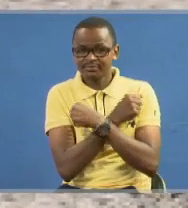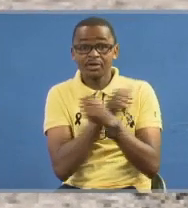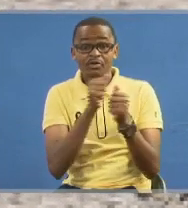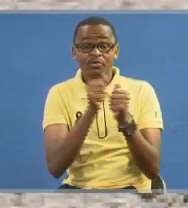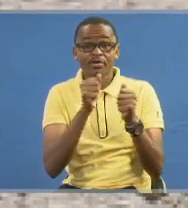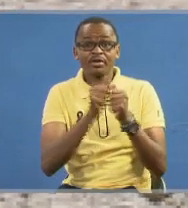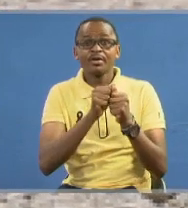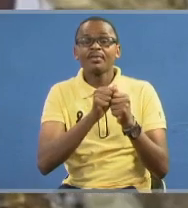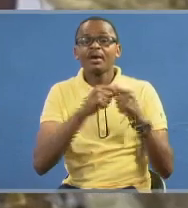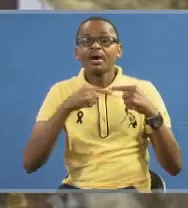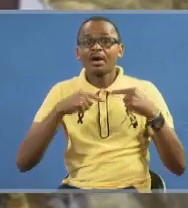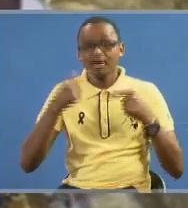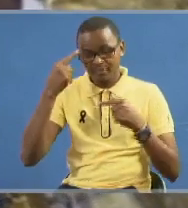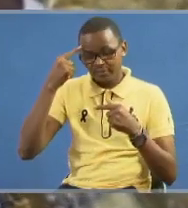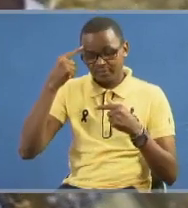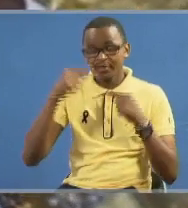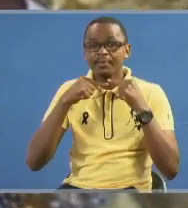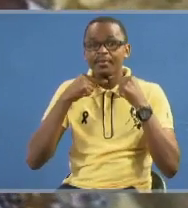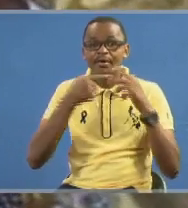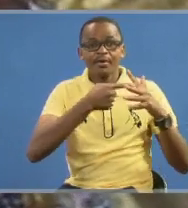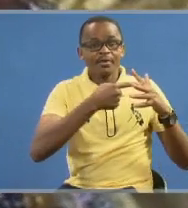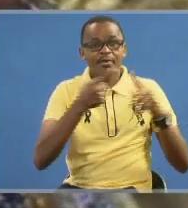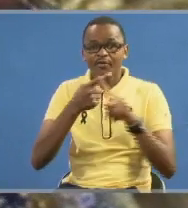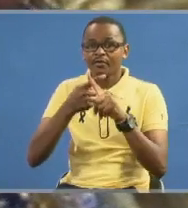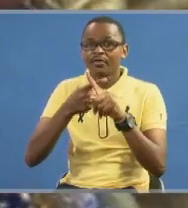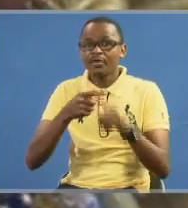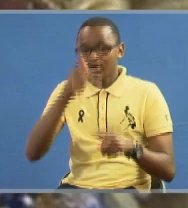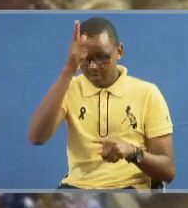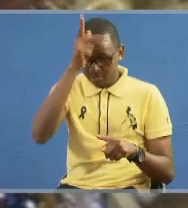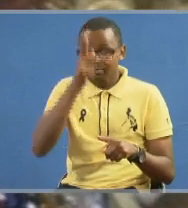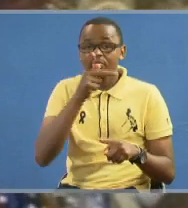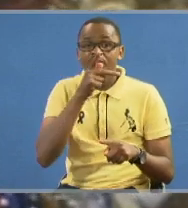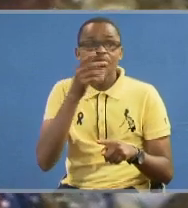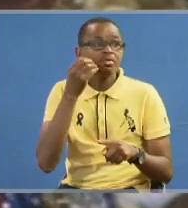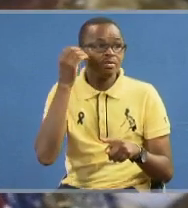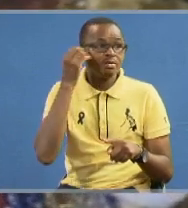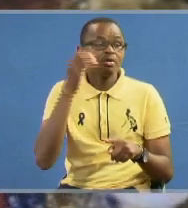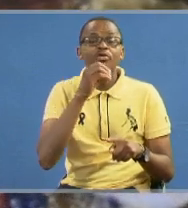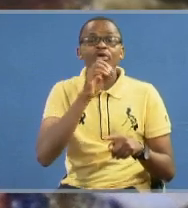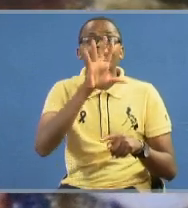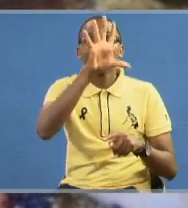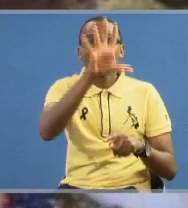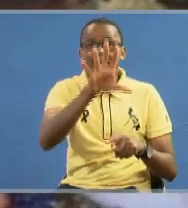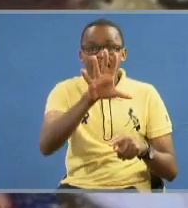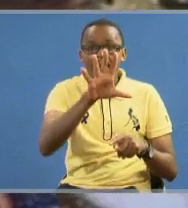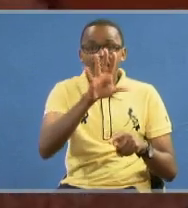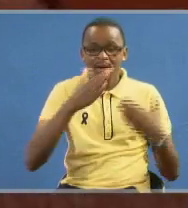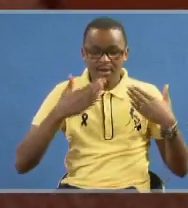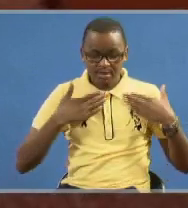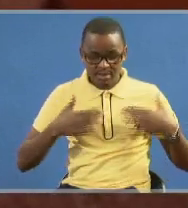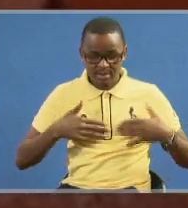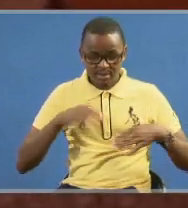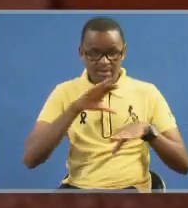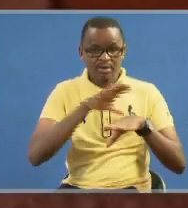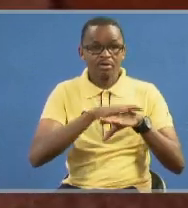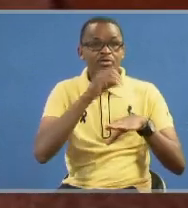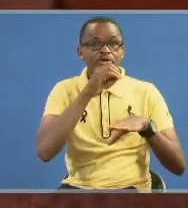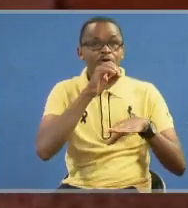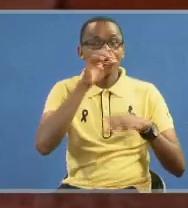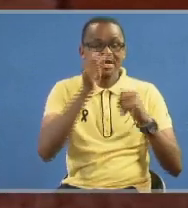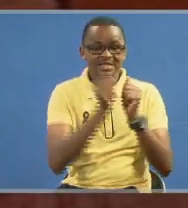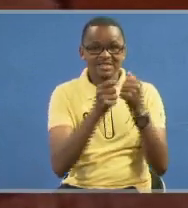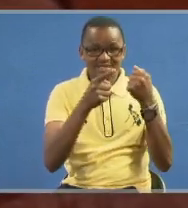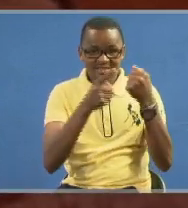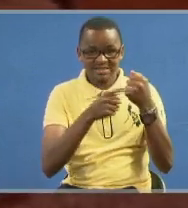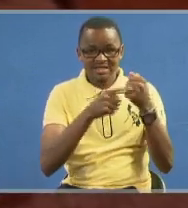the deceased. The Machakos priest disappeared from his parents' Tala's home on October 5th and his body recovered on October 16th